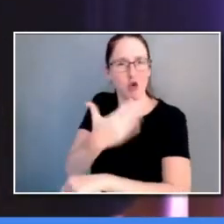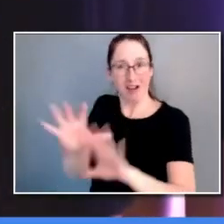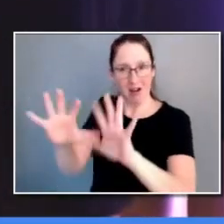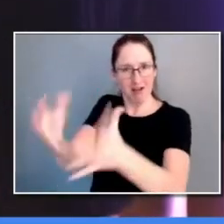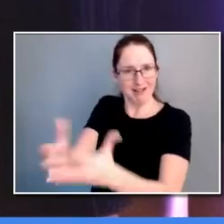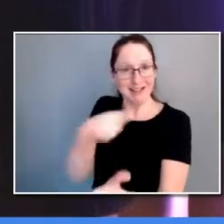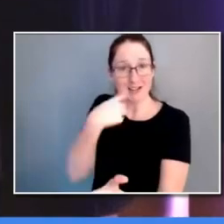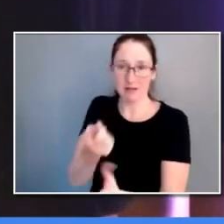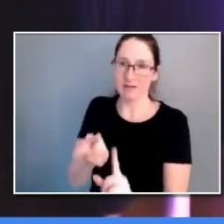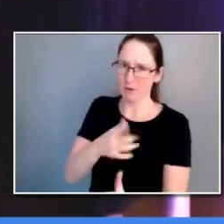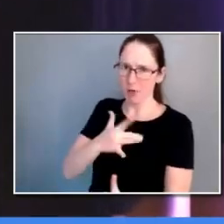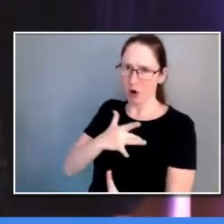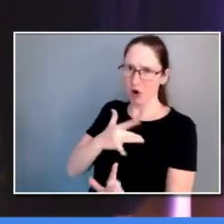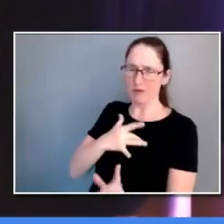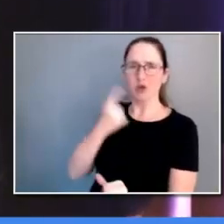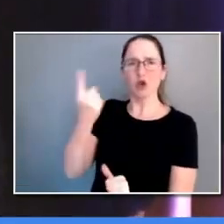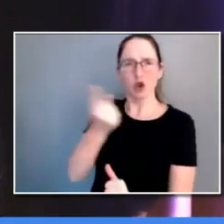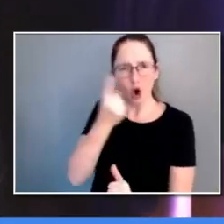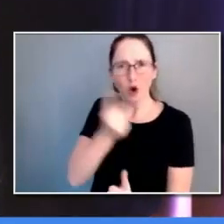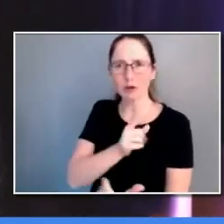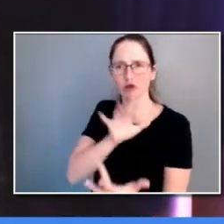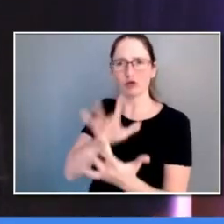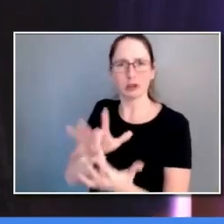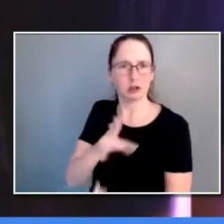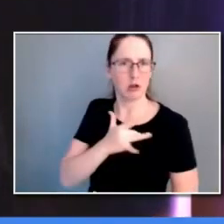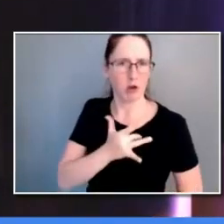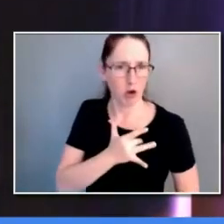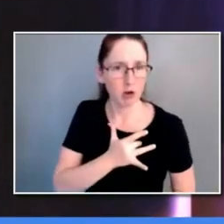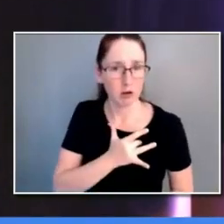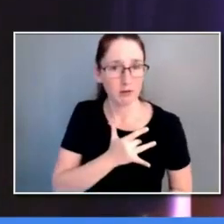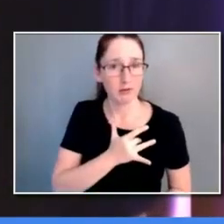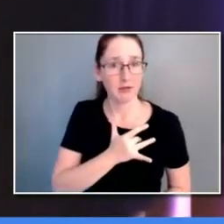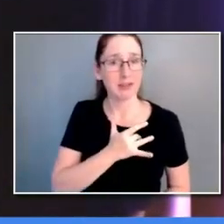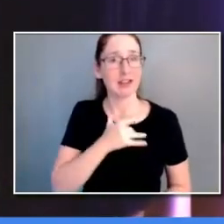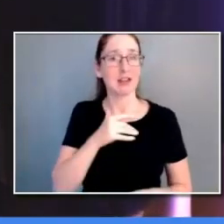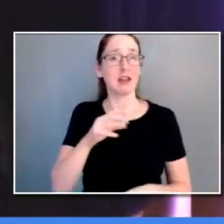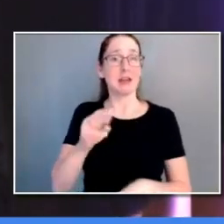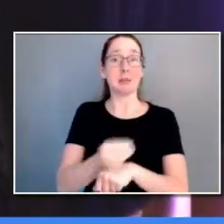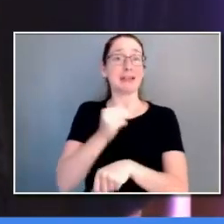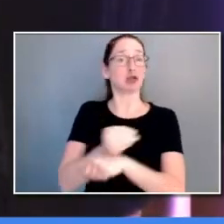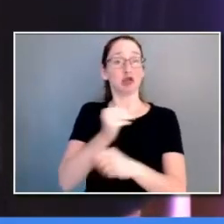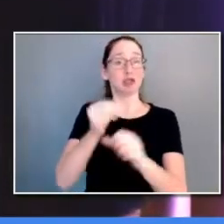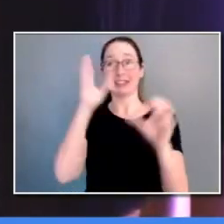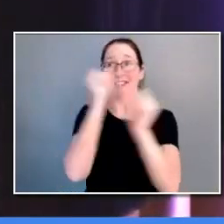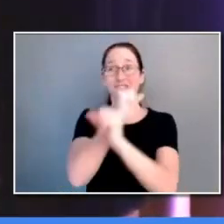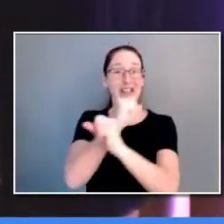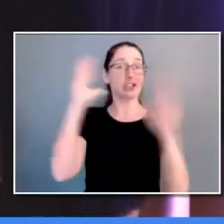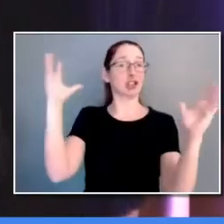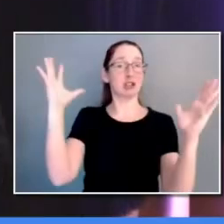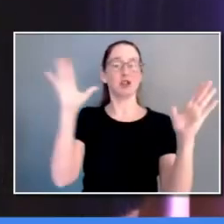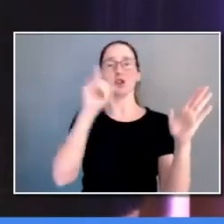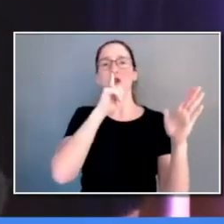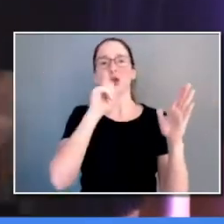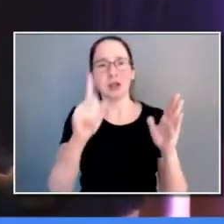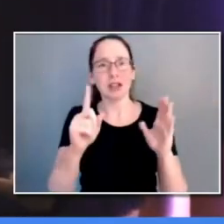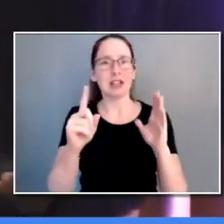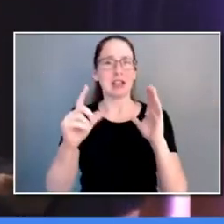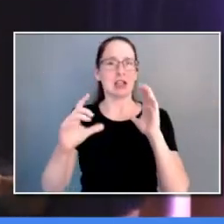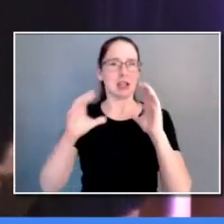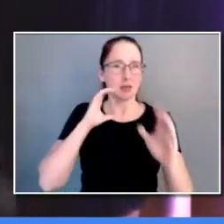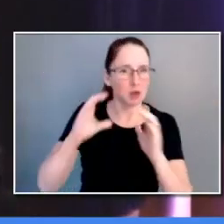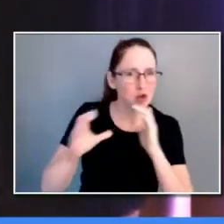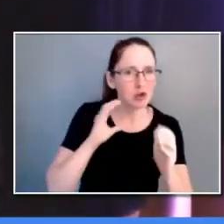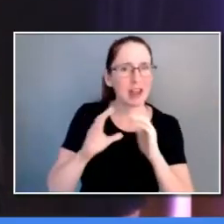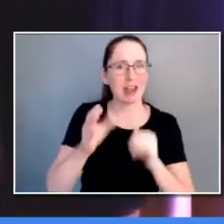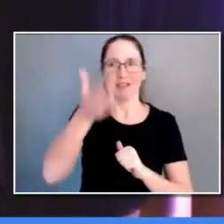from the heart always reaches the heart. And the ministry's vision is to communicate God's love through song and